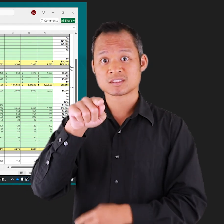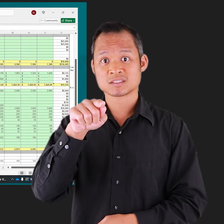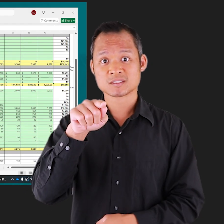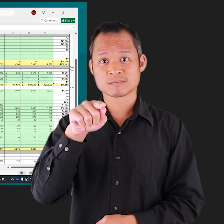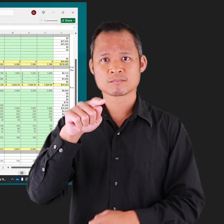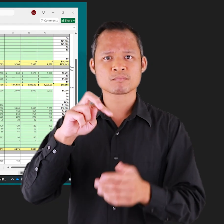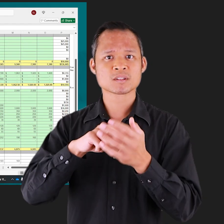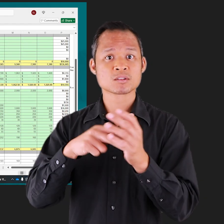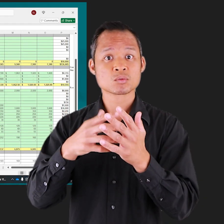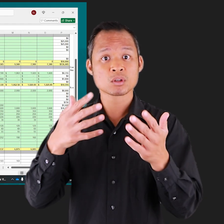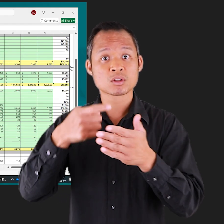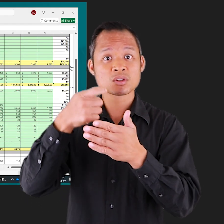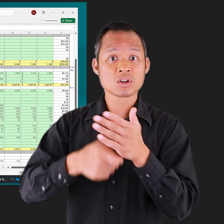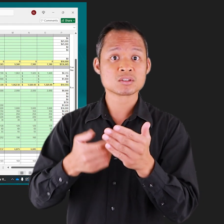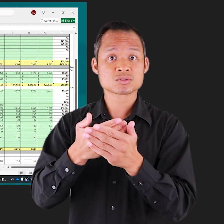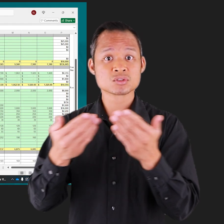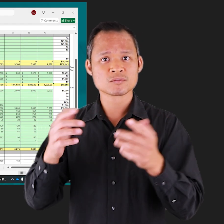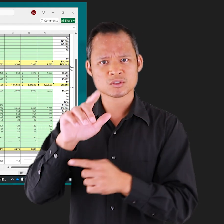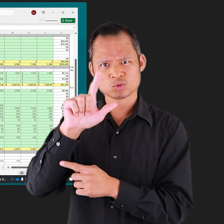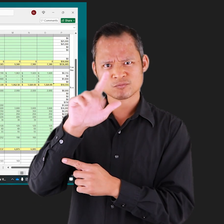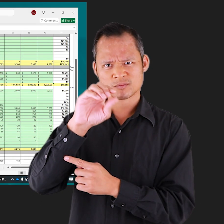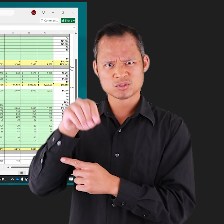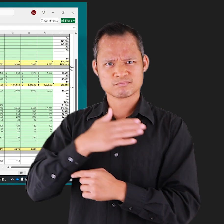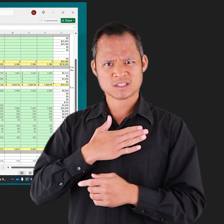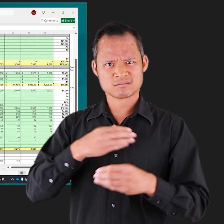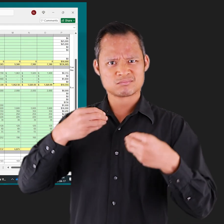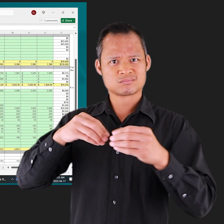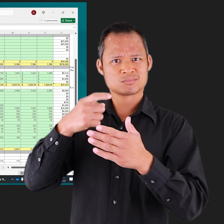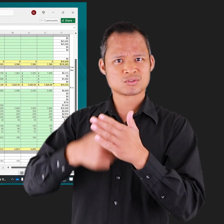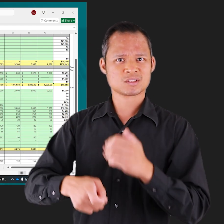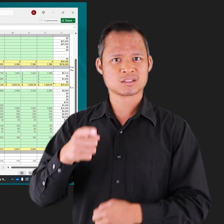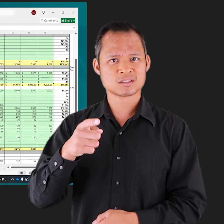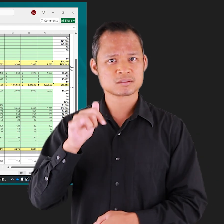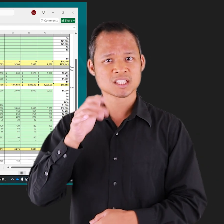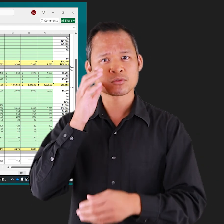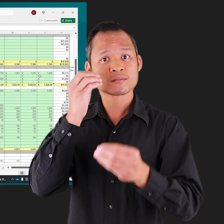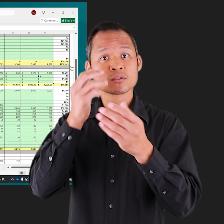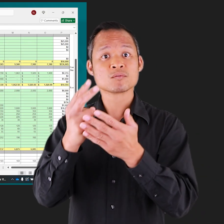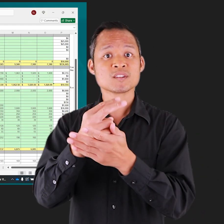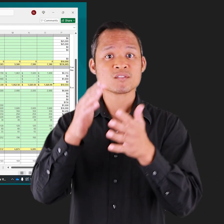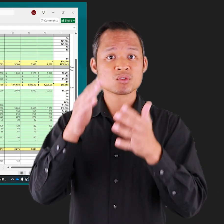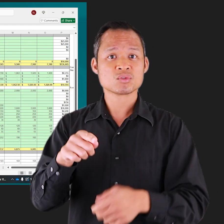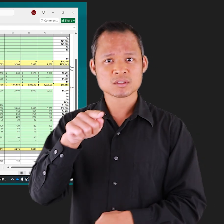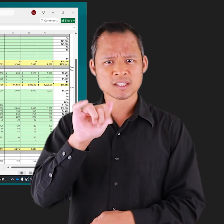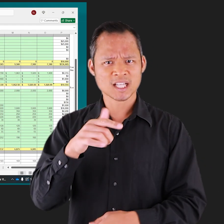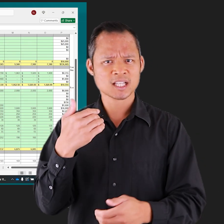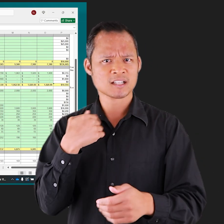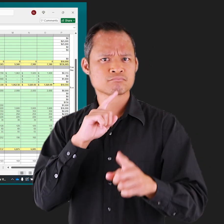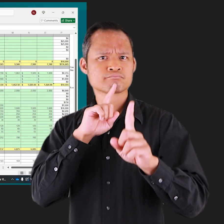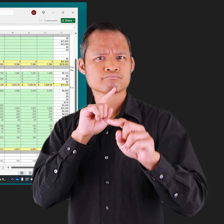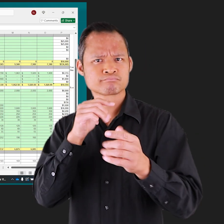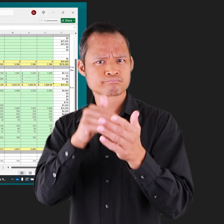put 25% here, meaning that any cost of goods are 25% of my selling price, this will tell the reader